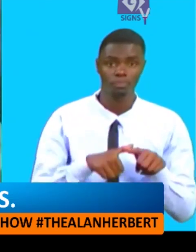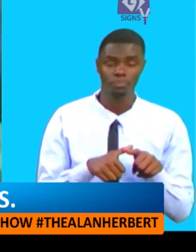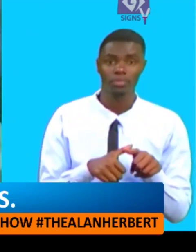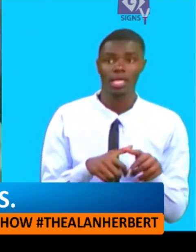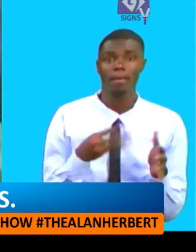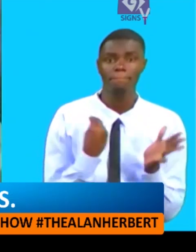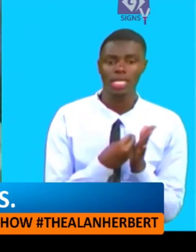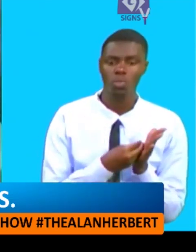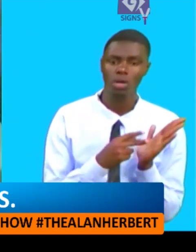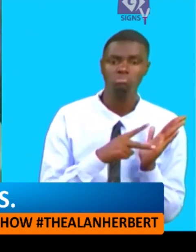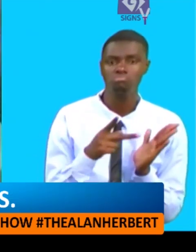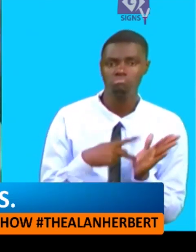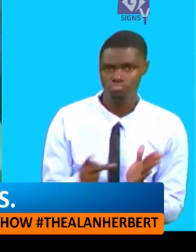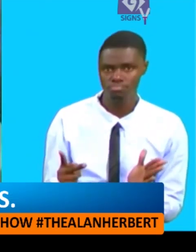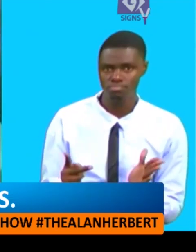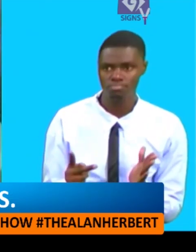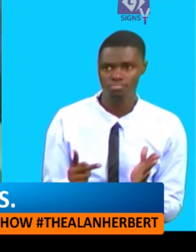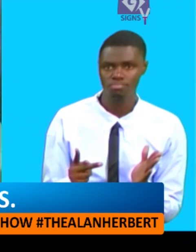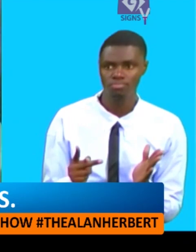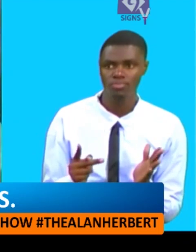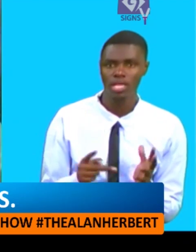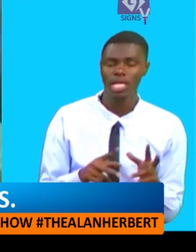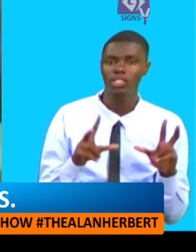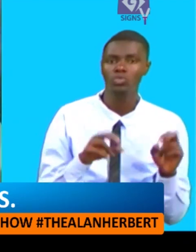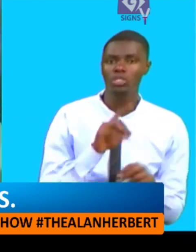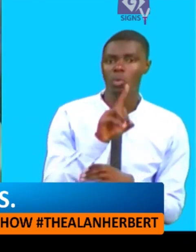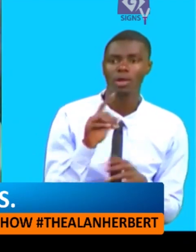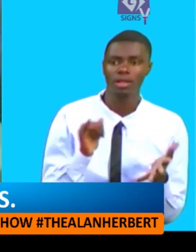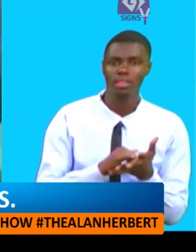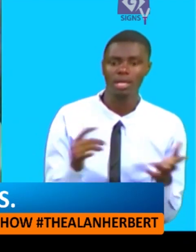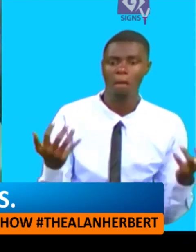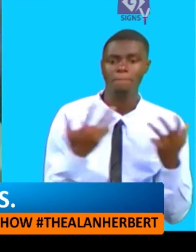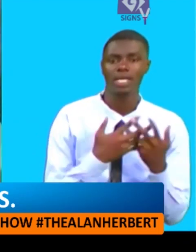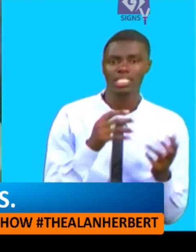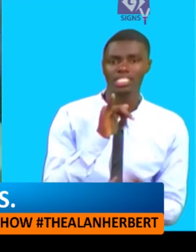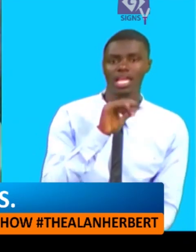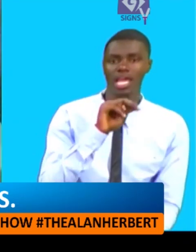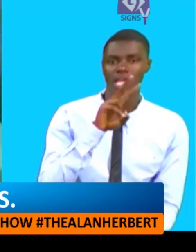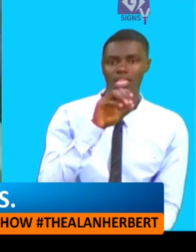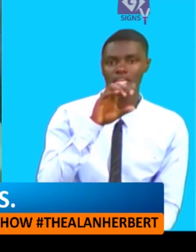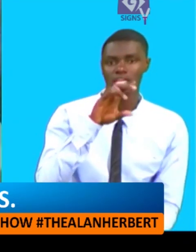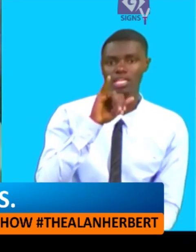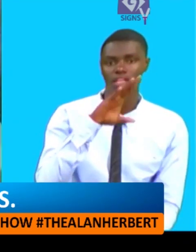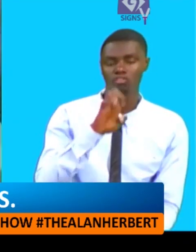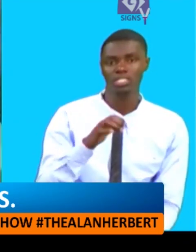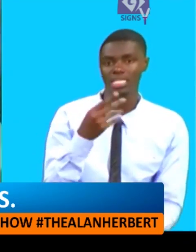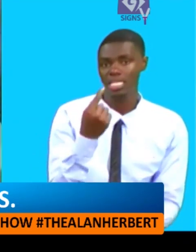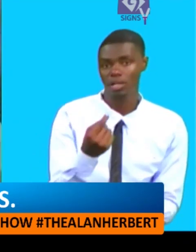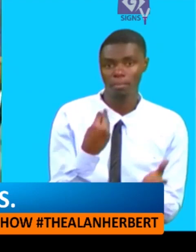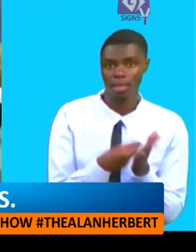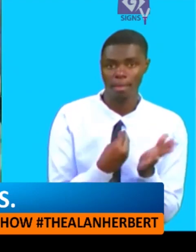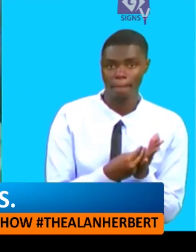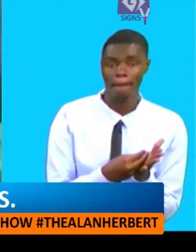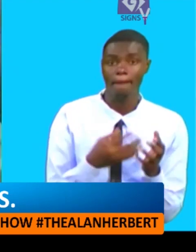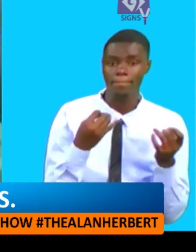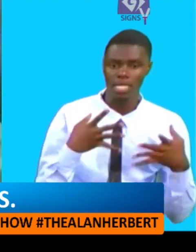the amount we are paying out is not like the one that matches the invoice. It's a little amount. Yes. Based on the